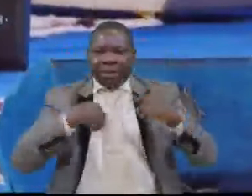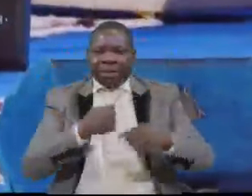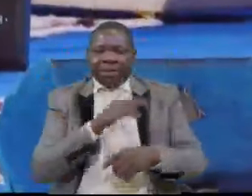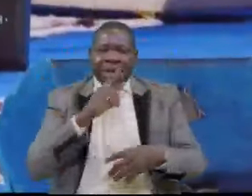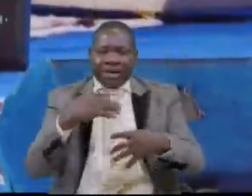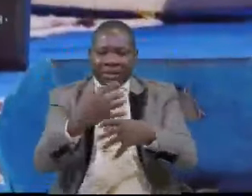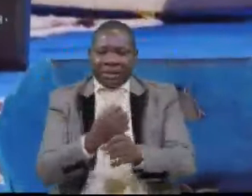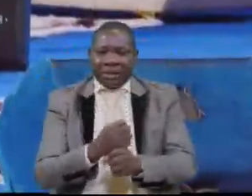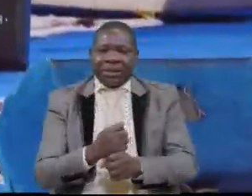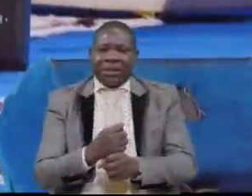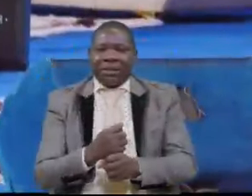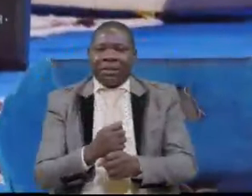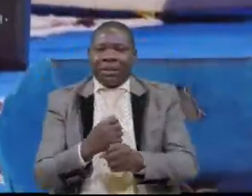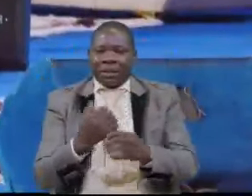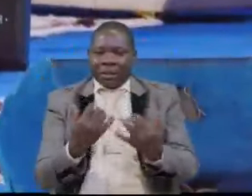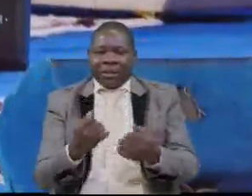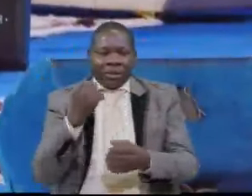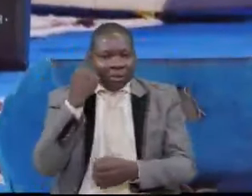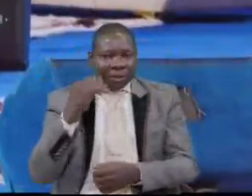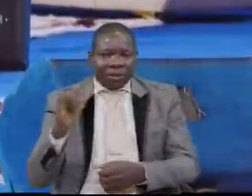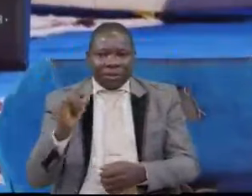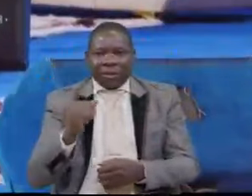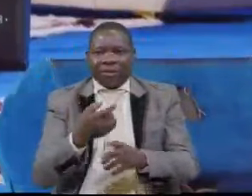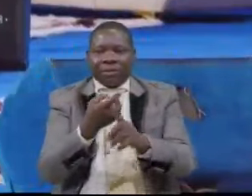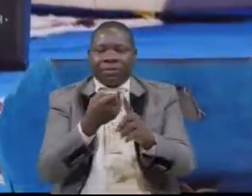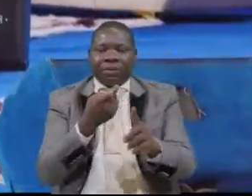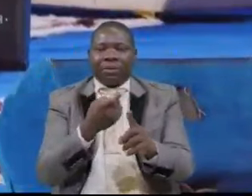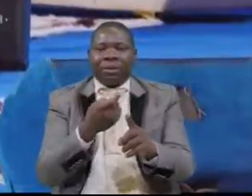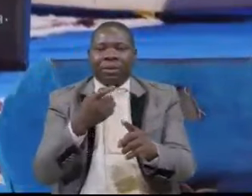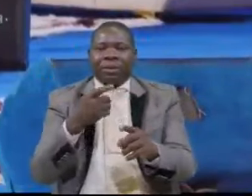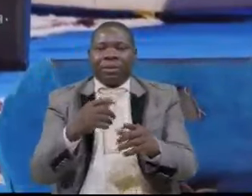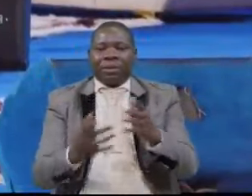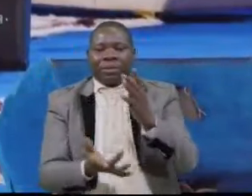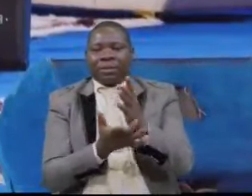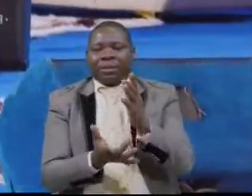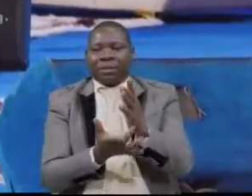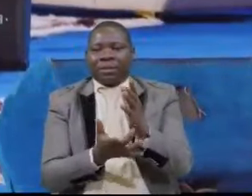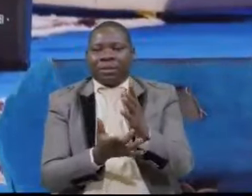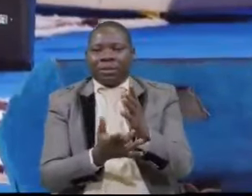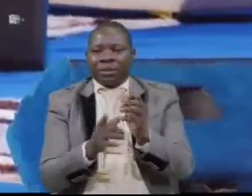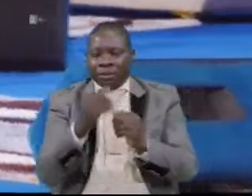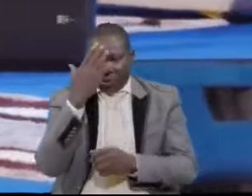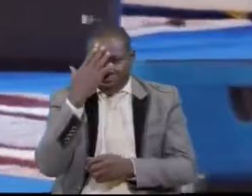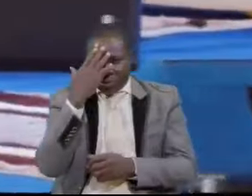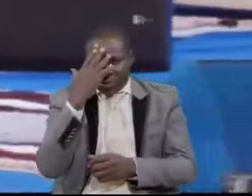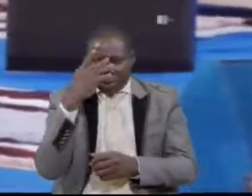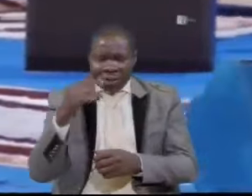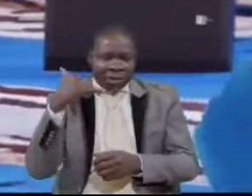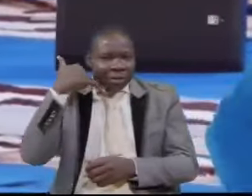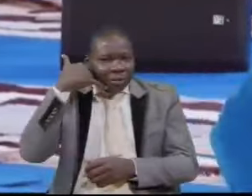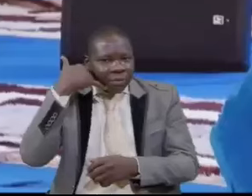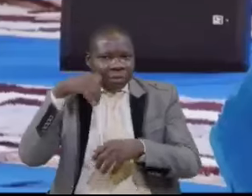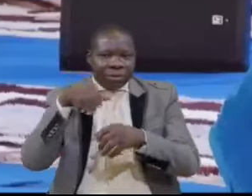understanding from technology. You know, the phone you have in your